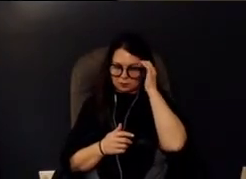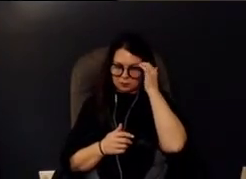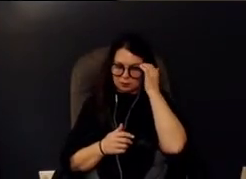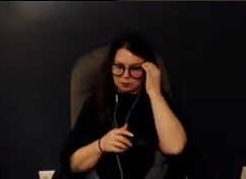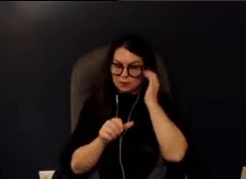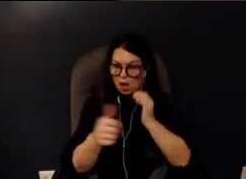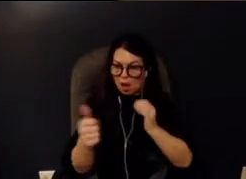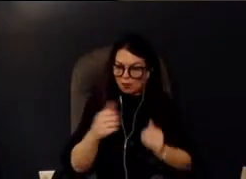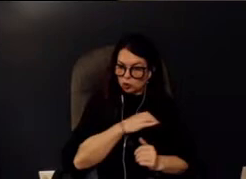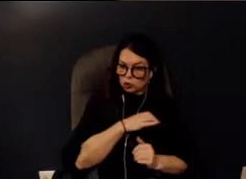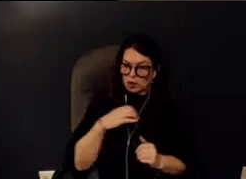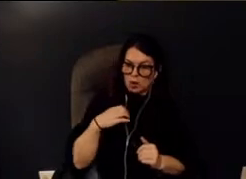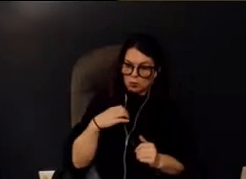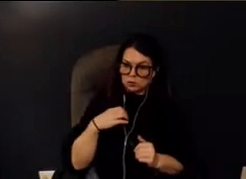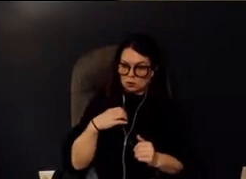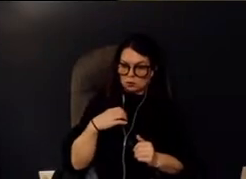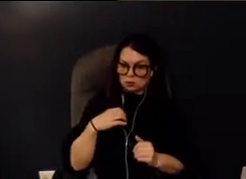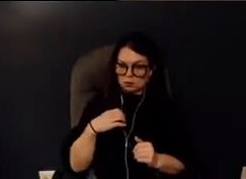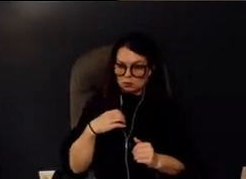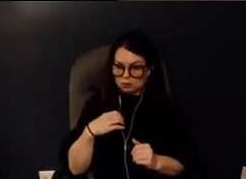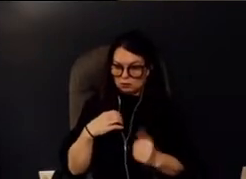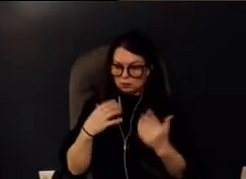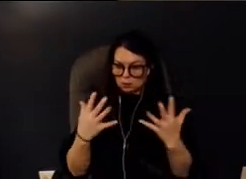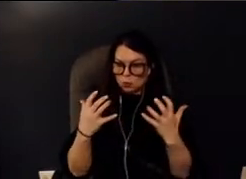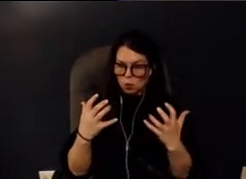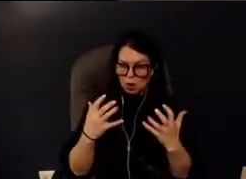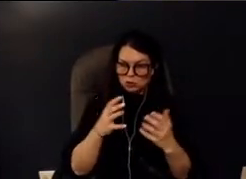speak? It is welcomed.